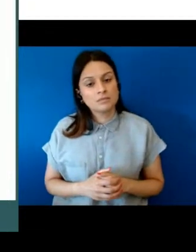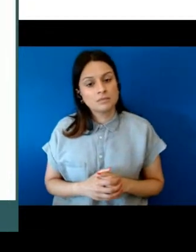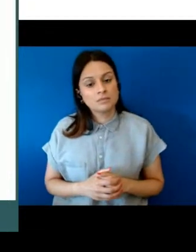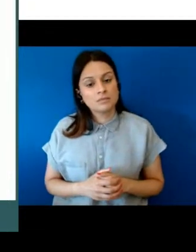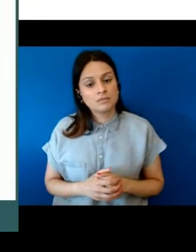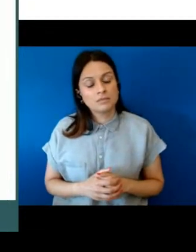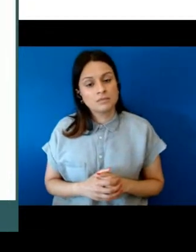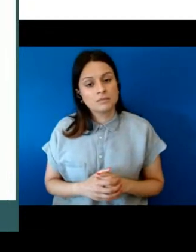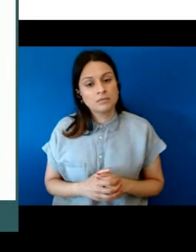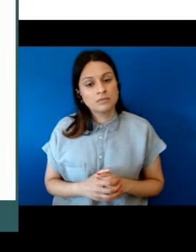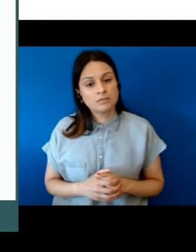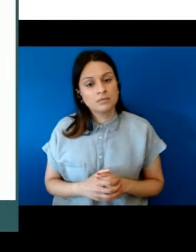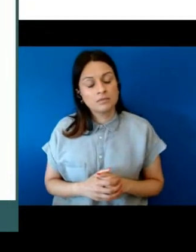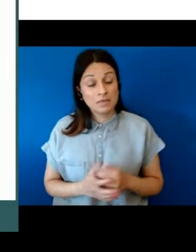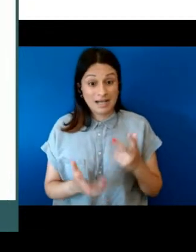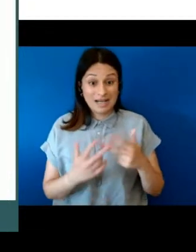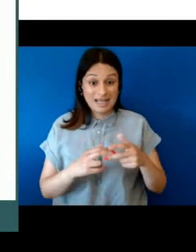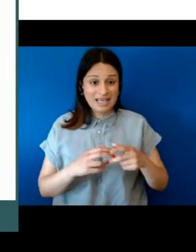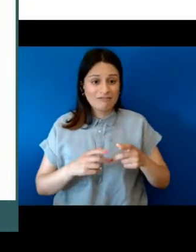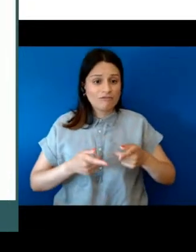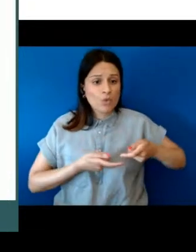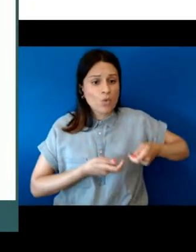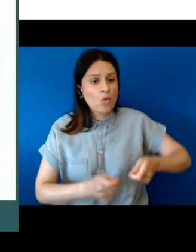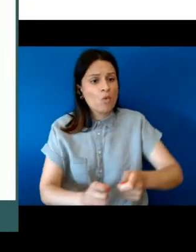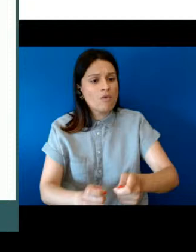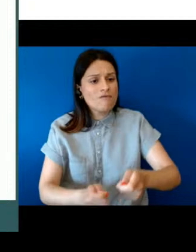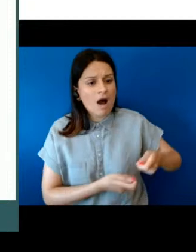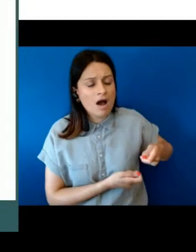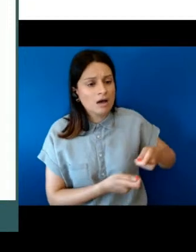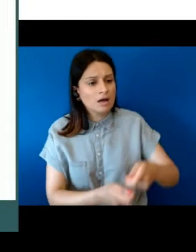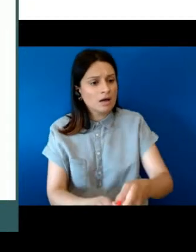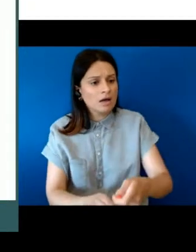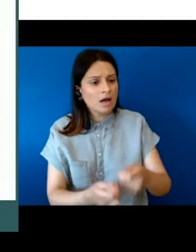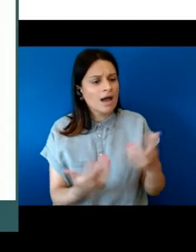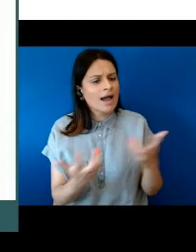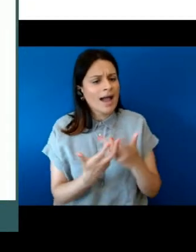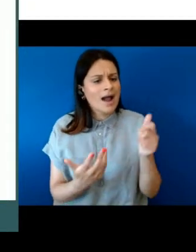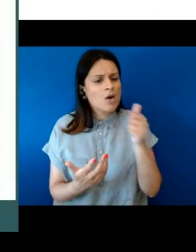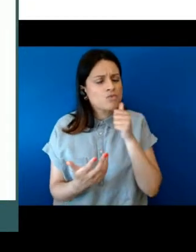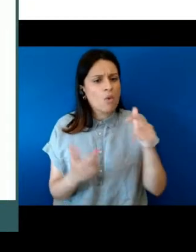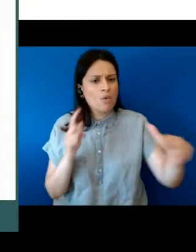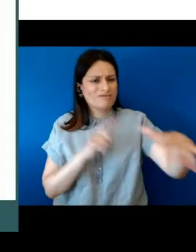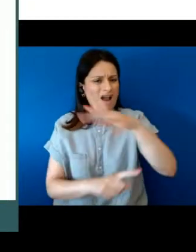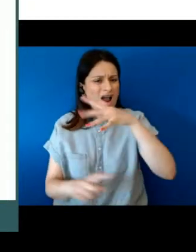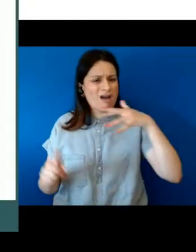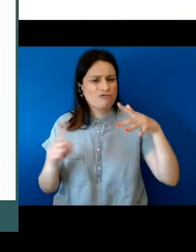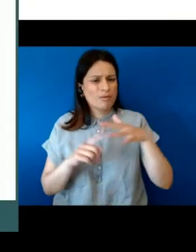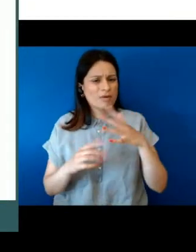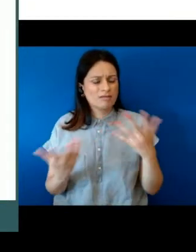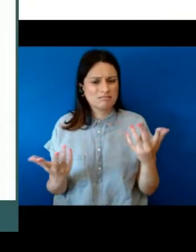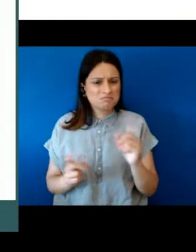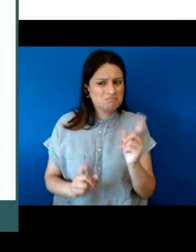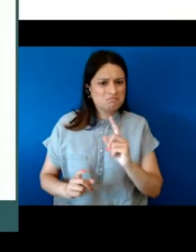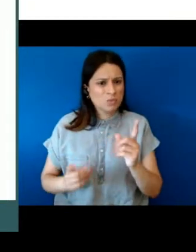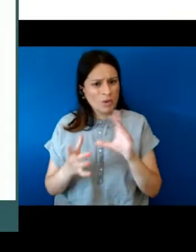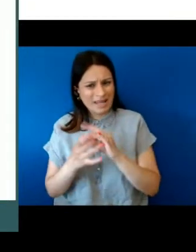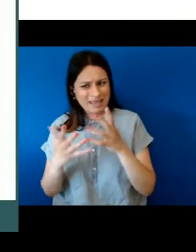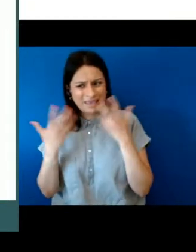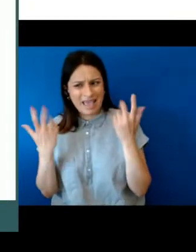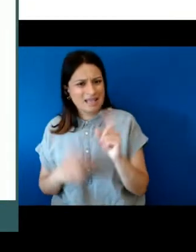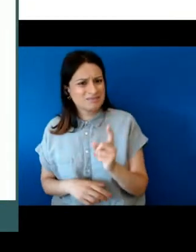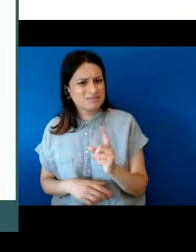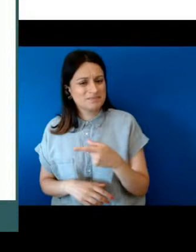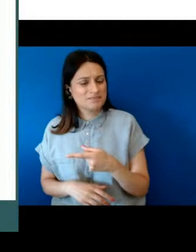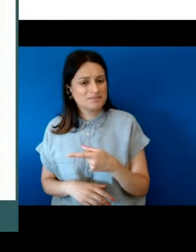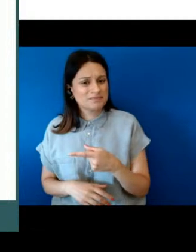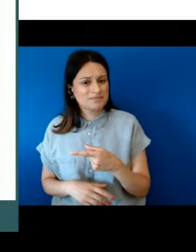allergen out of the indoor environment? And so when you've got confidence in product